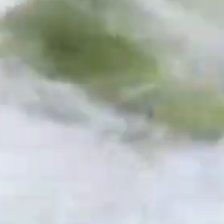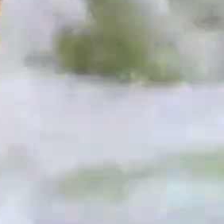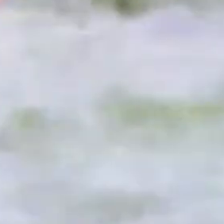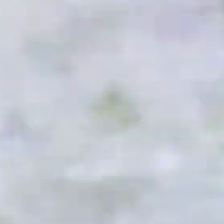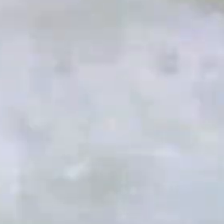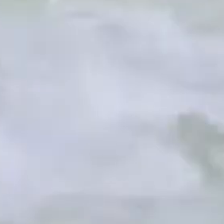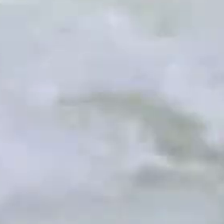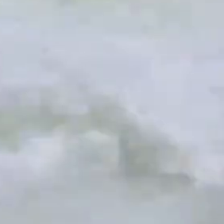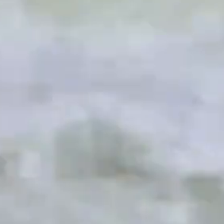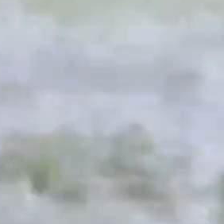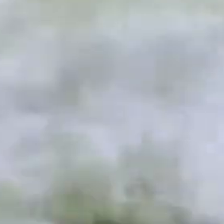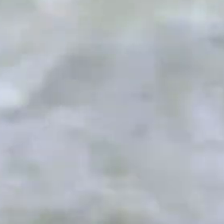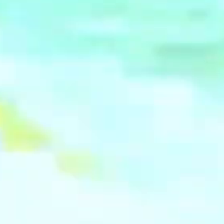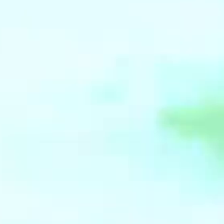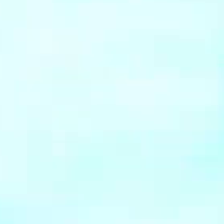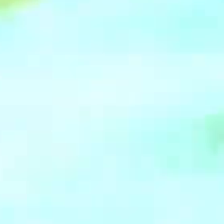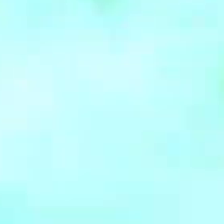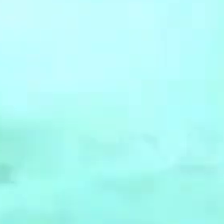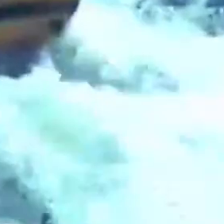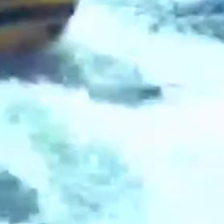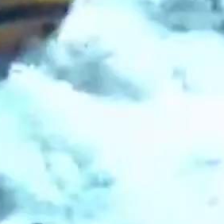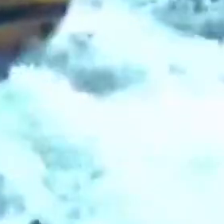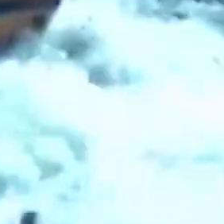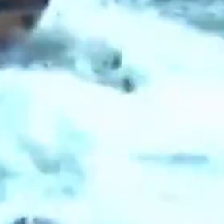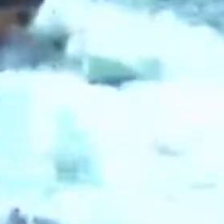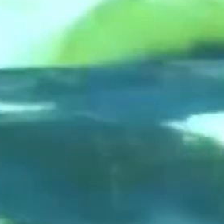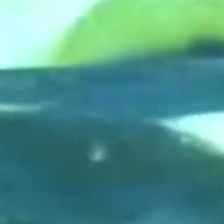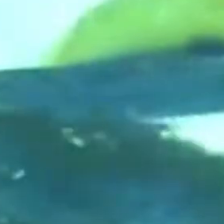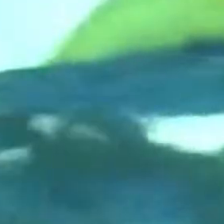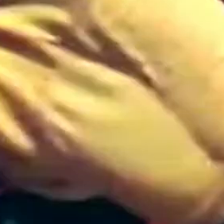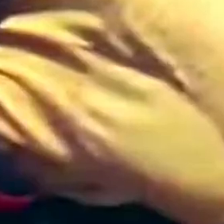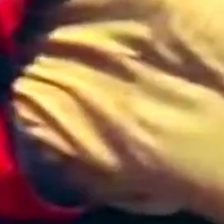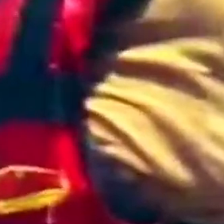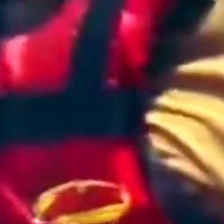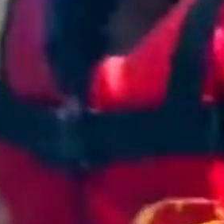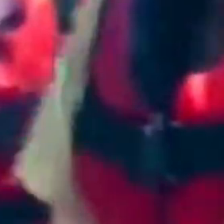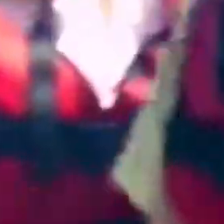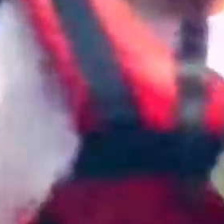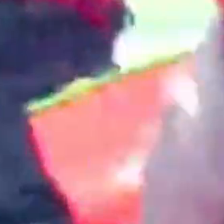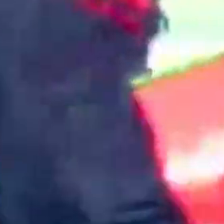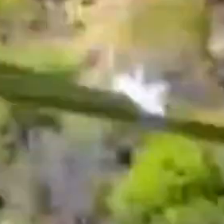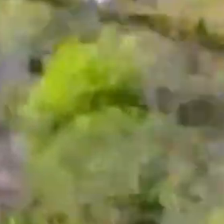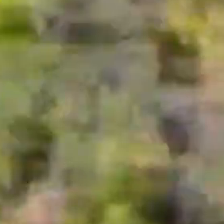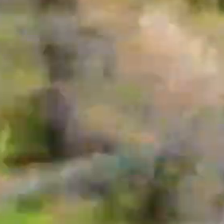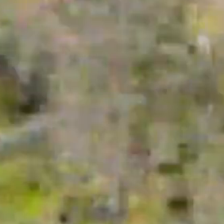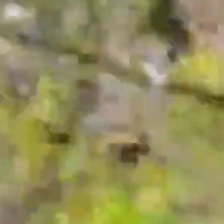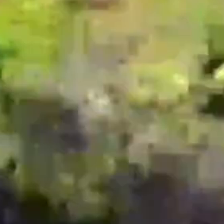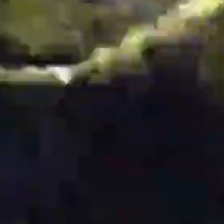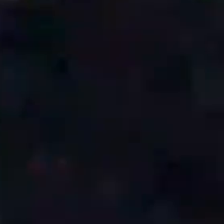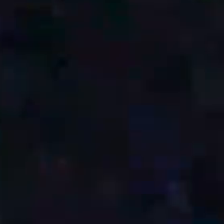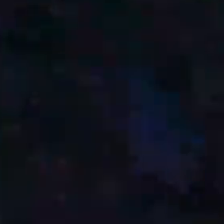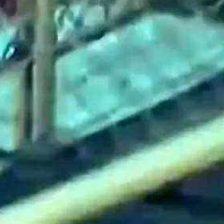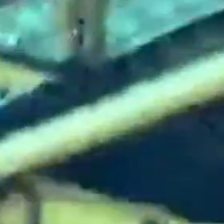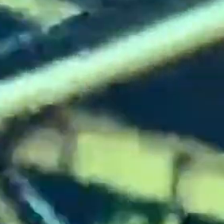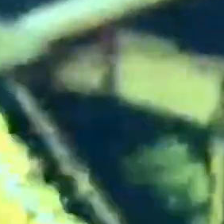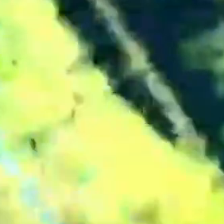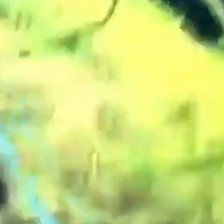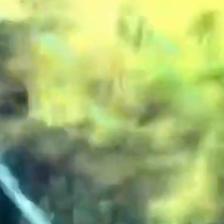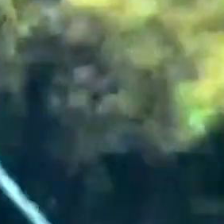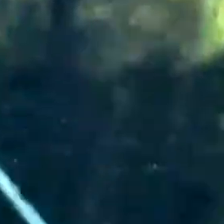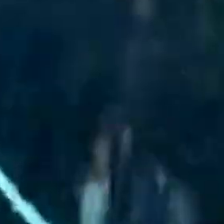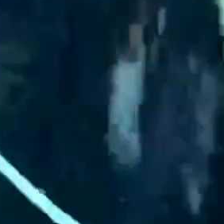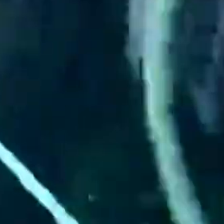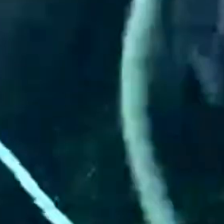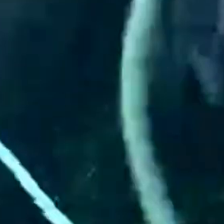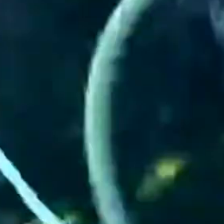most breathtaking adrenaline activities on Earth. Choose from whitewater rafting, to gorge swings,